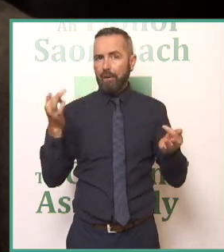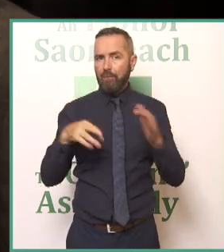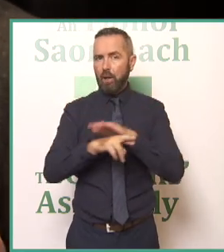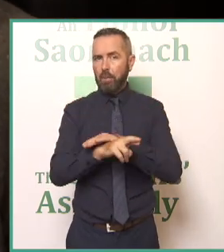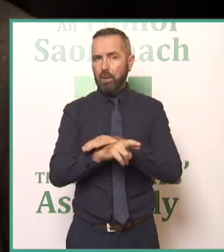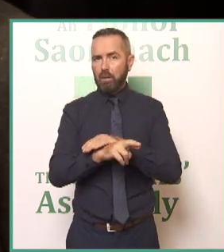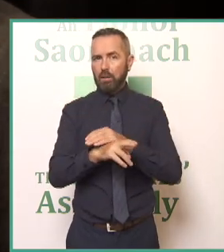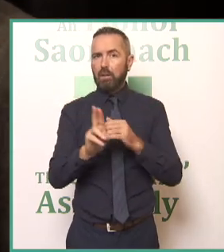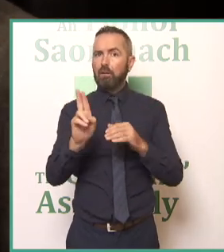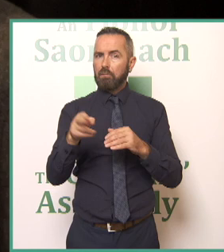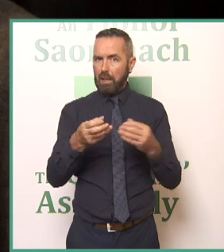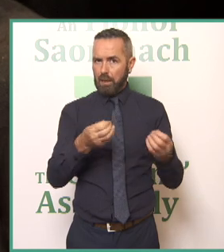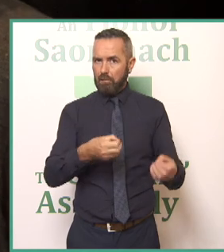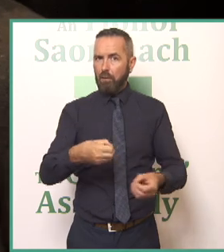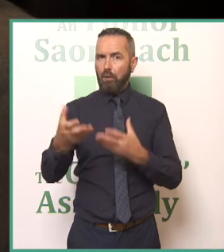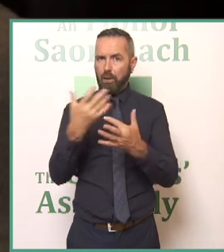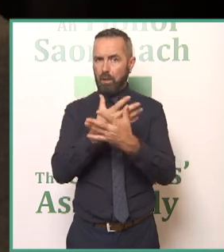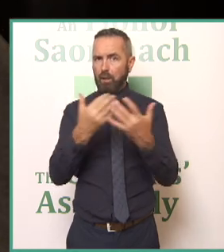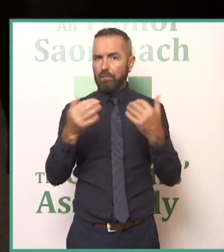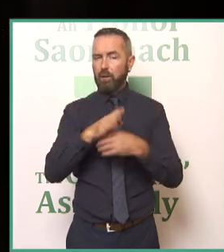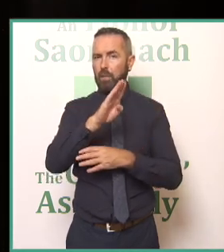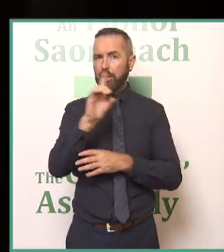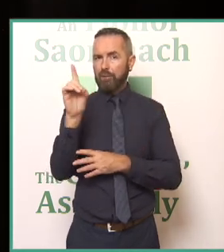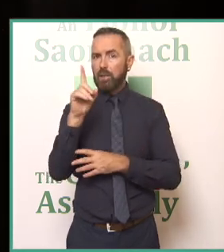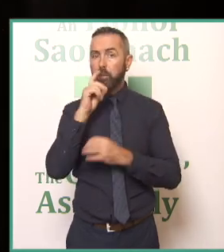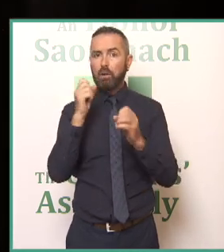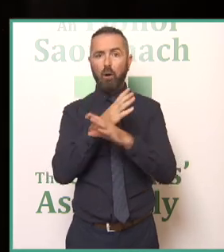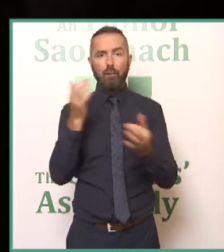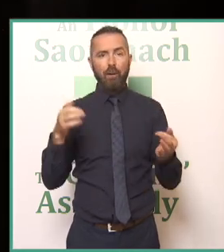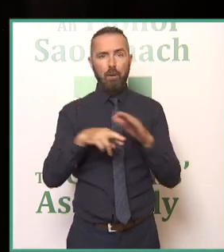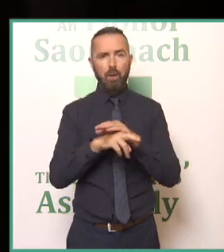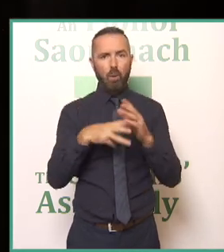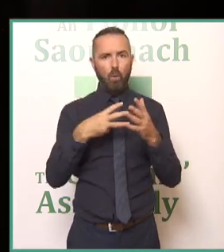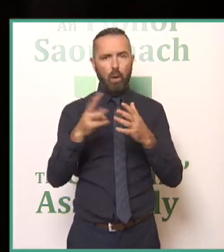can offer a lot for biodiversity. But for all farmers, when we want to go that